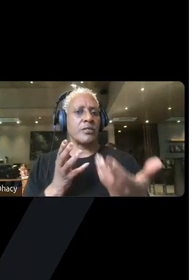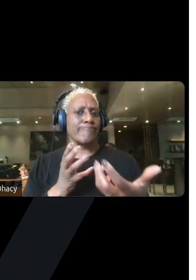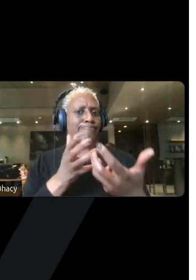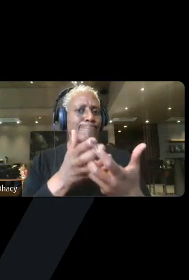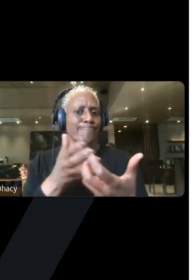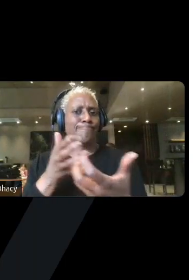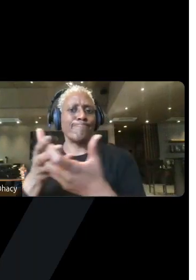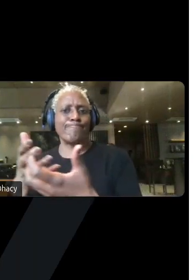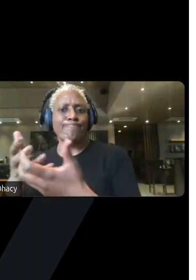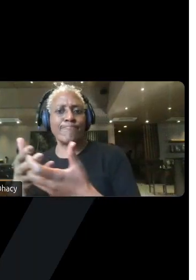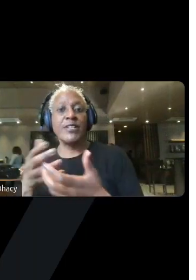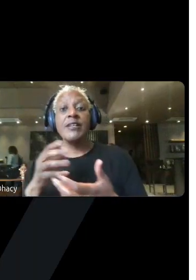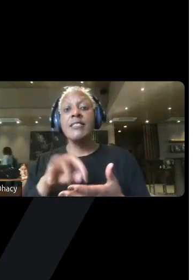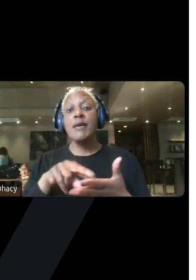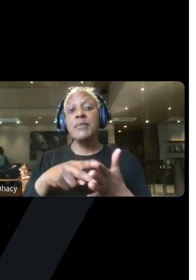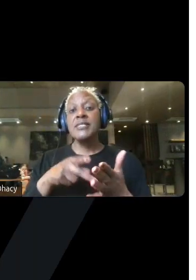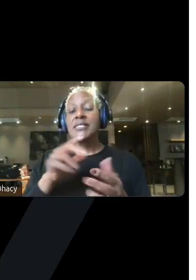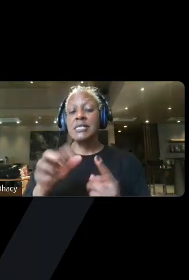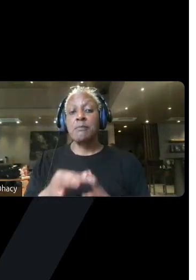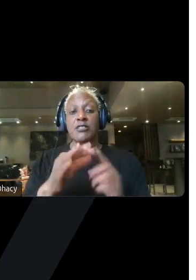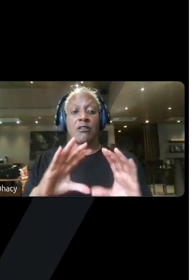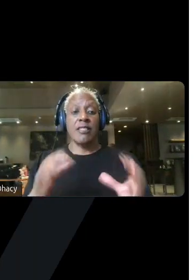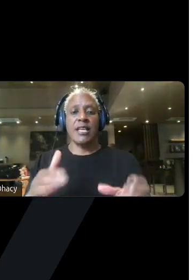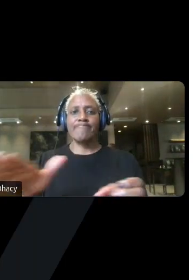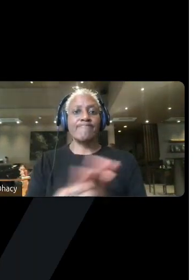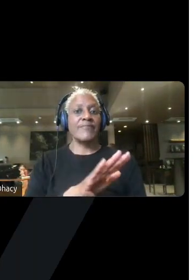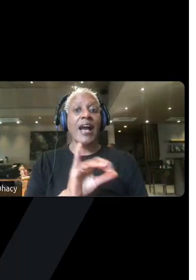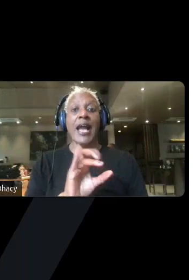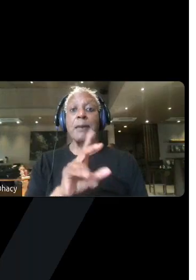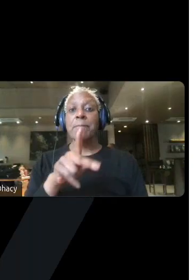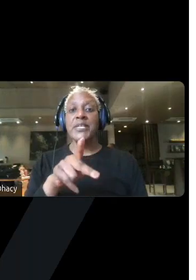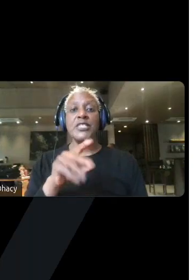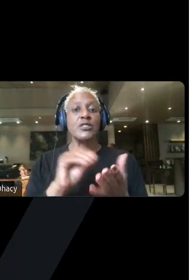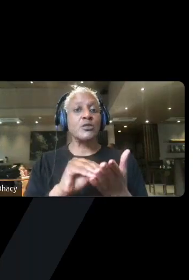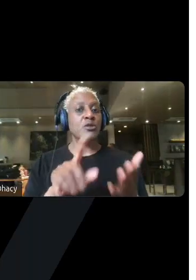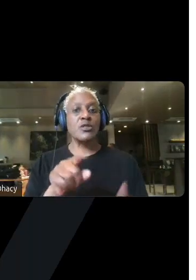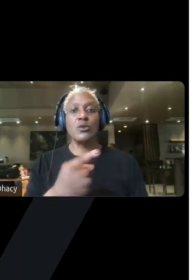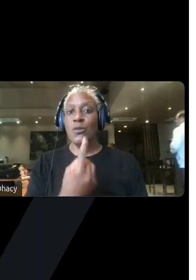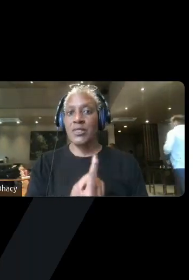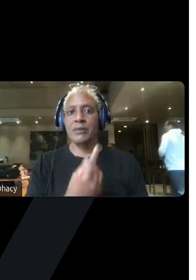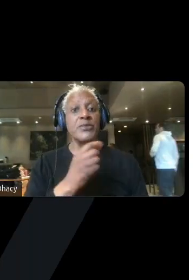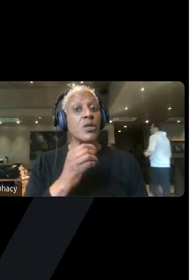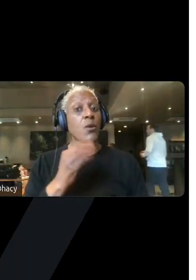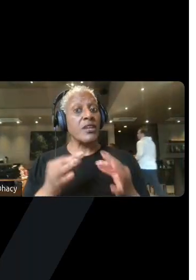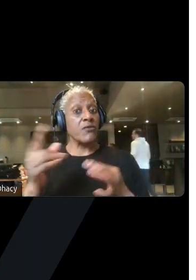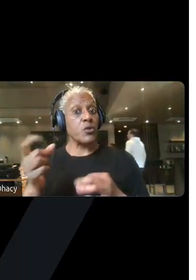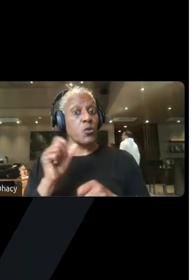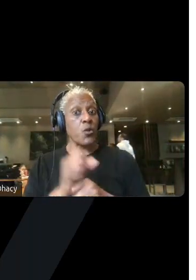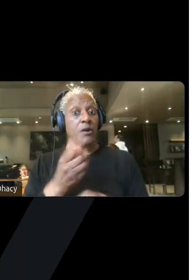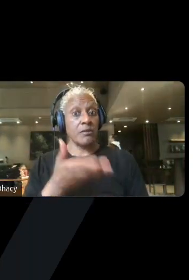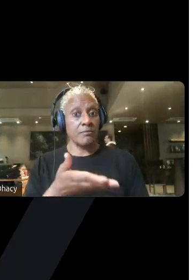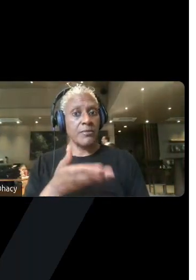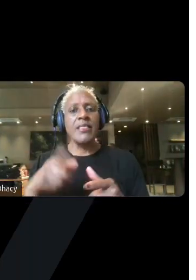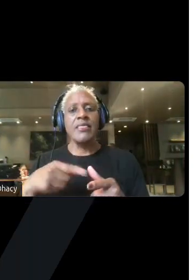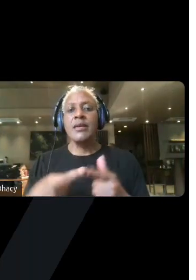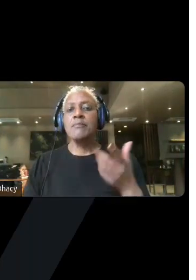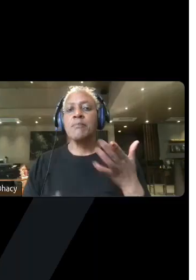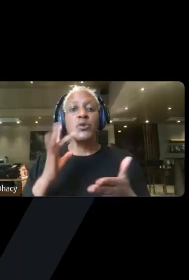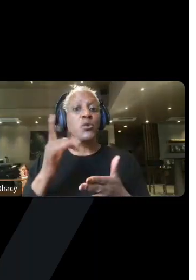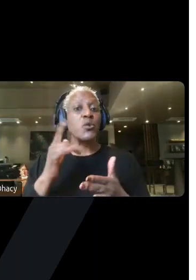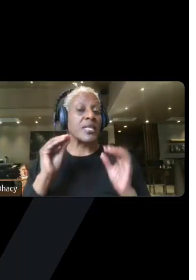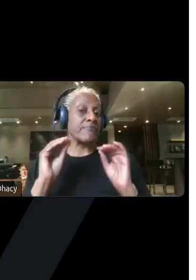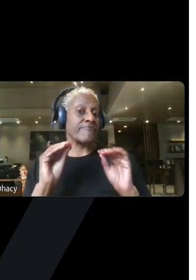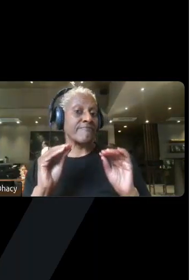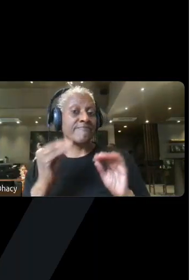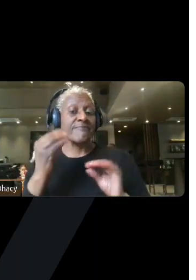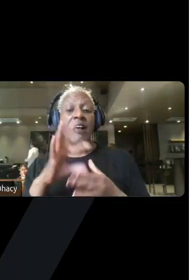class only of students with IEPs. And as a teacher providing this service, you may design and deliver content to the students